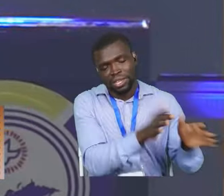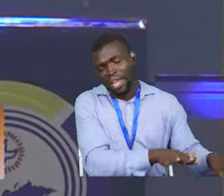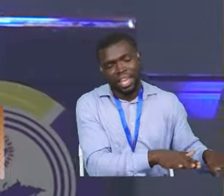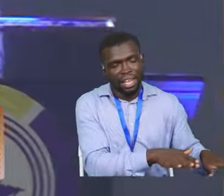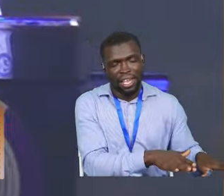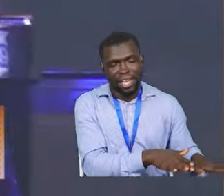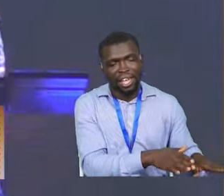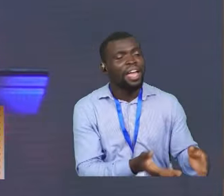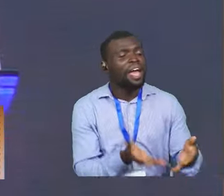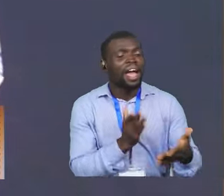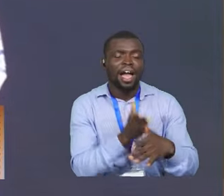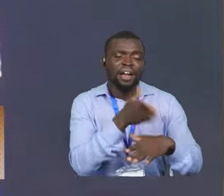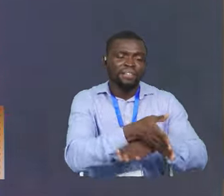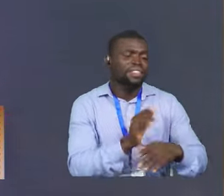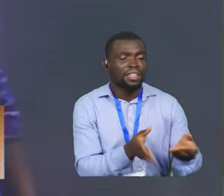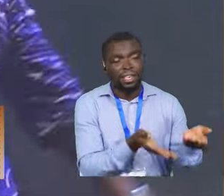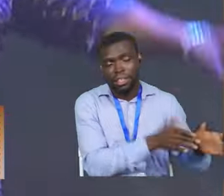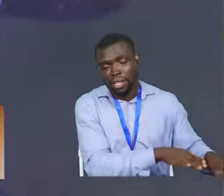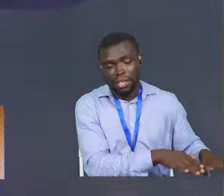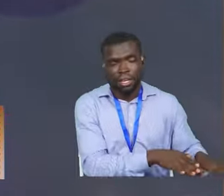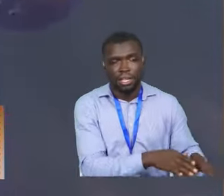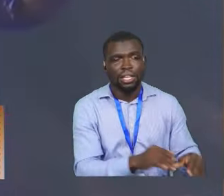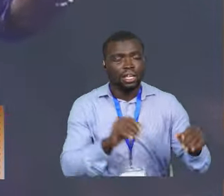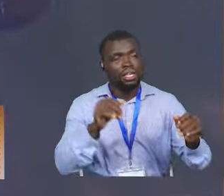When man dies, that doesn't end.